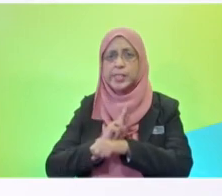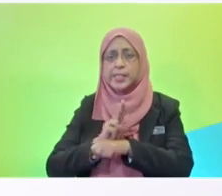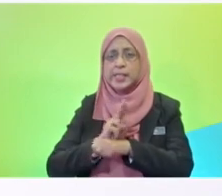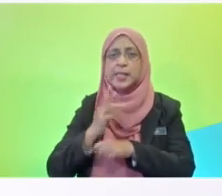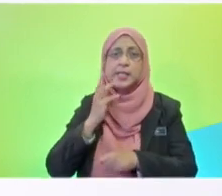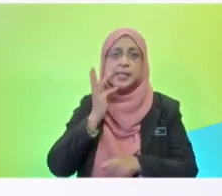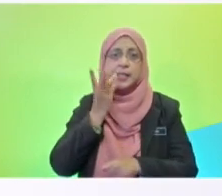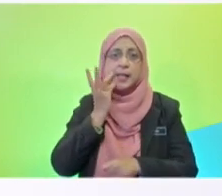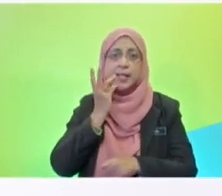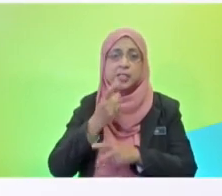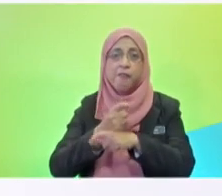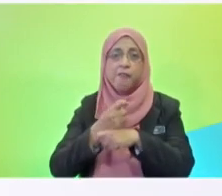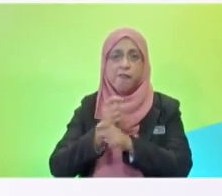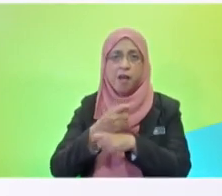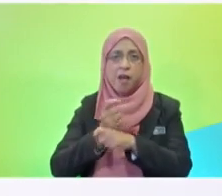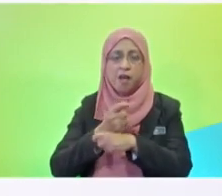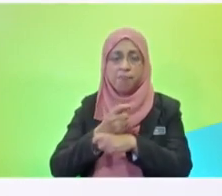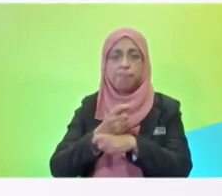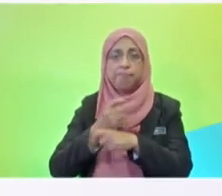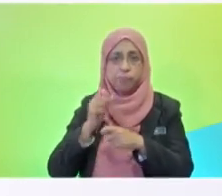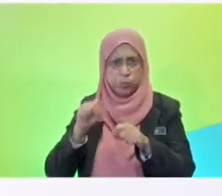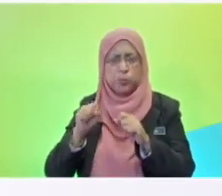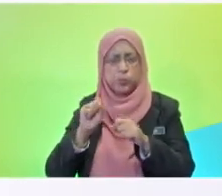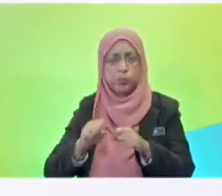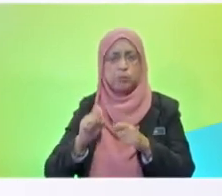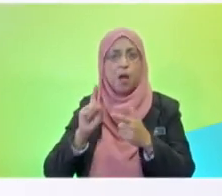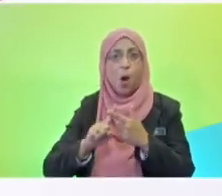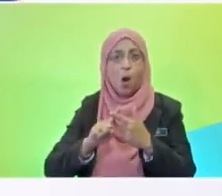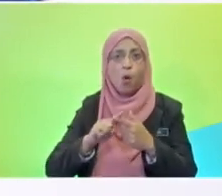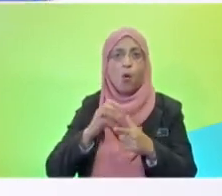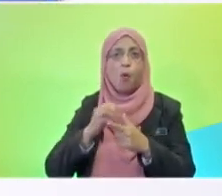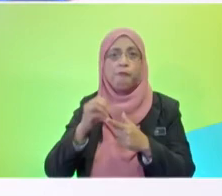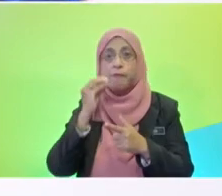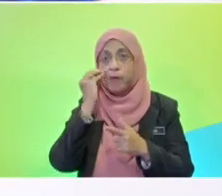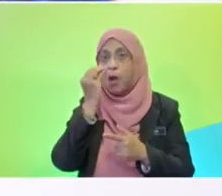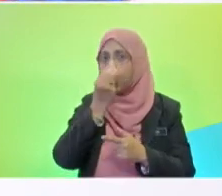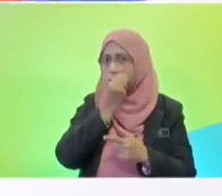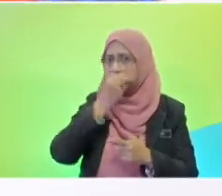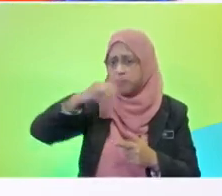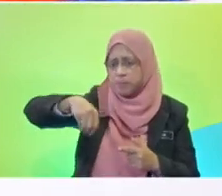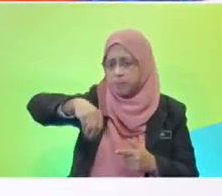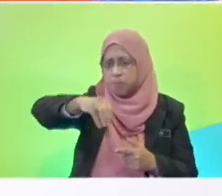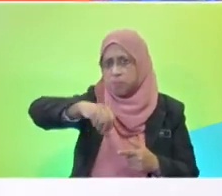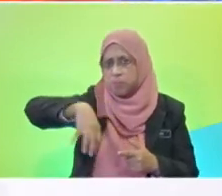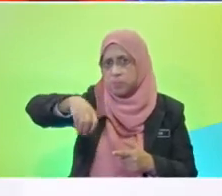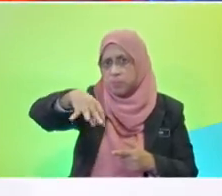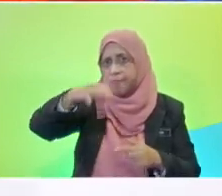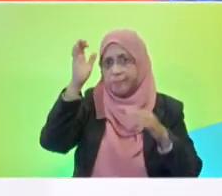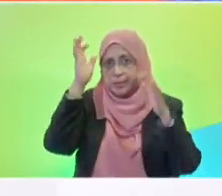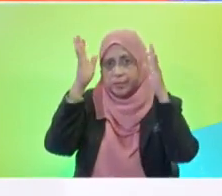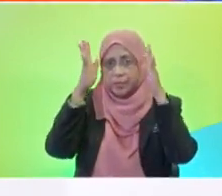Okay. And then we have a column from flowers. They use colourful flowers also. Mm. That one for decorative